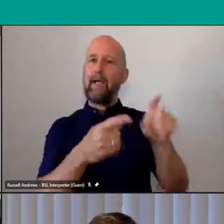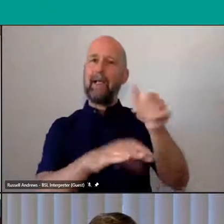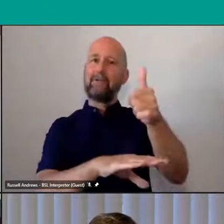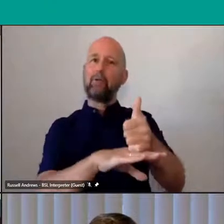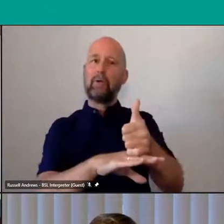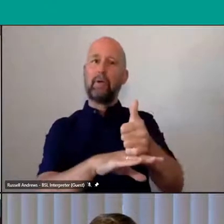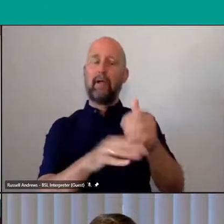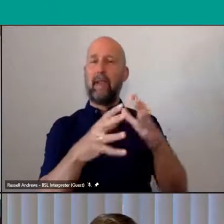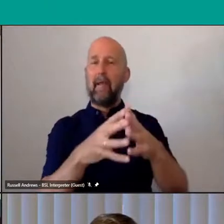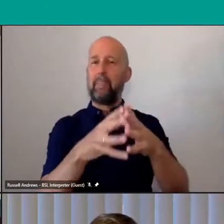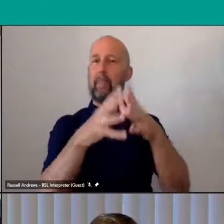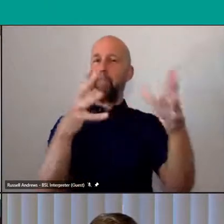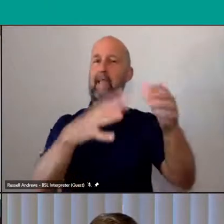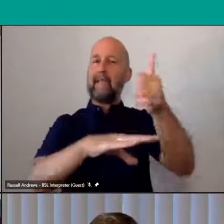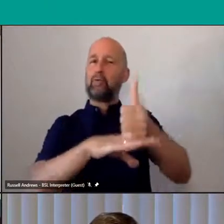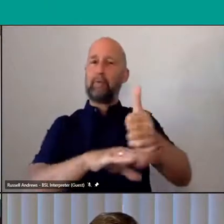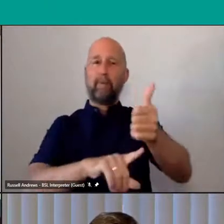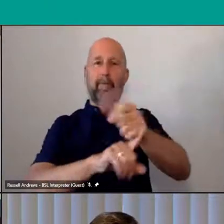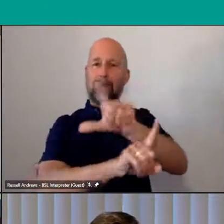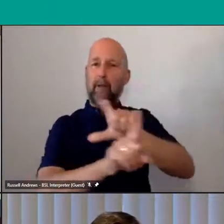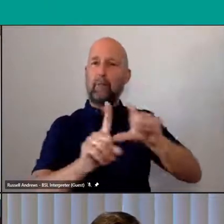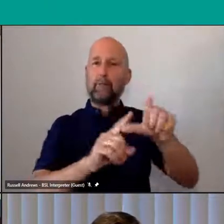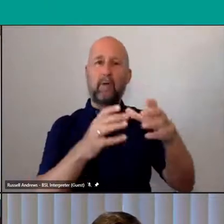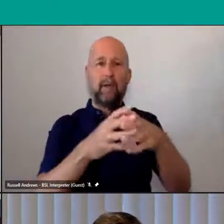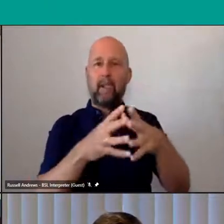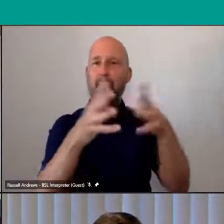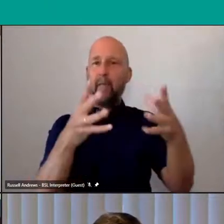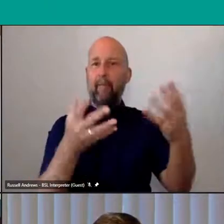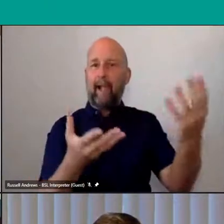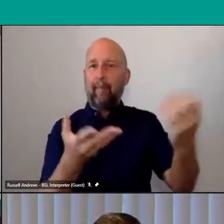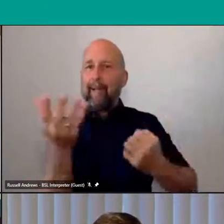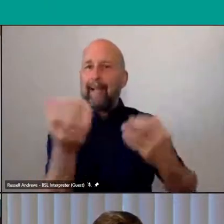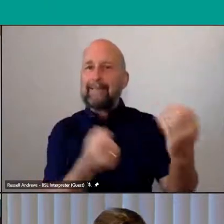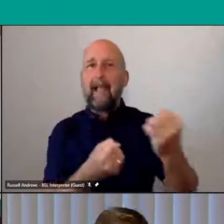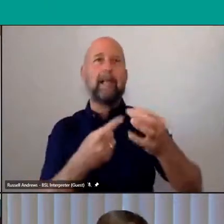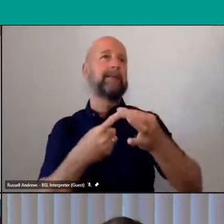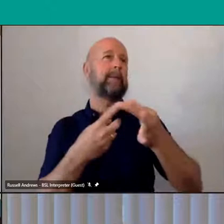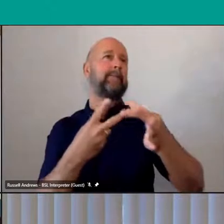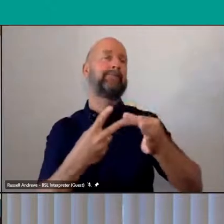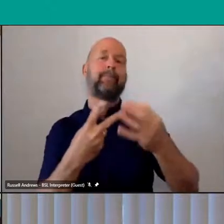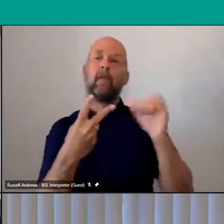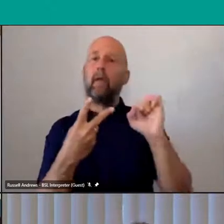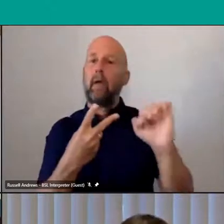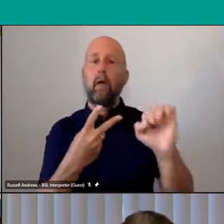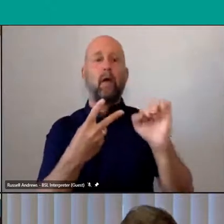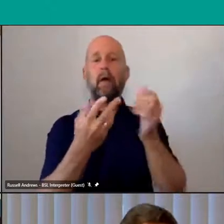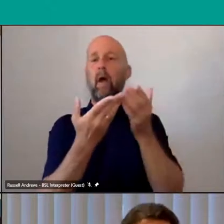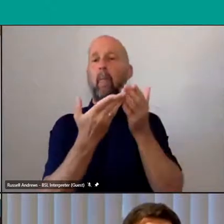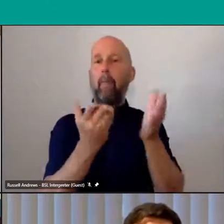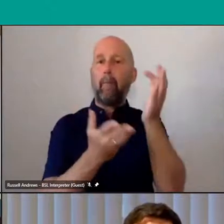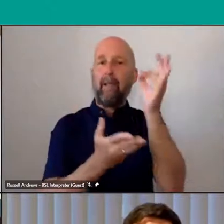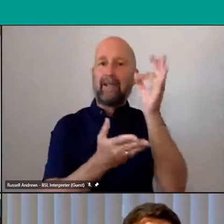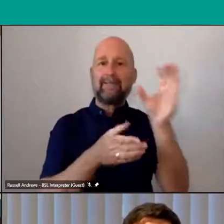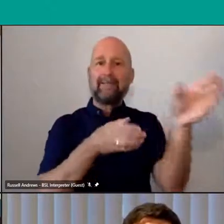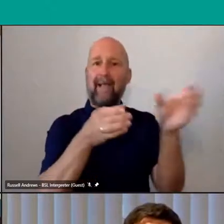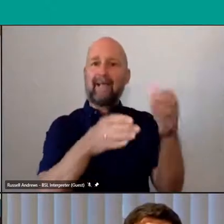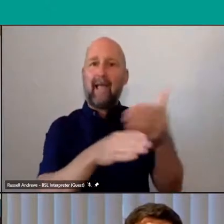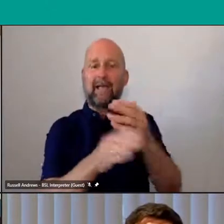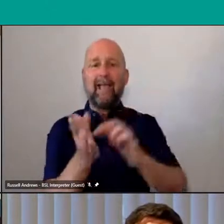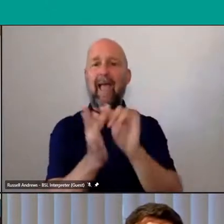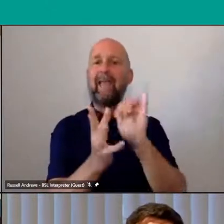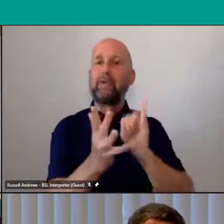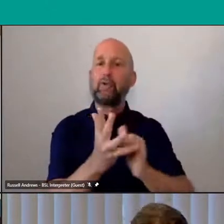big institutions in our communities, you know, the big businesses, the public sector employers, the NHS,